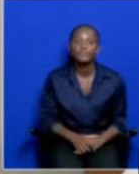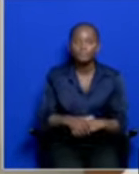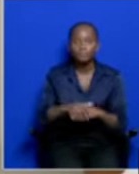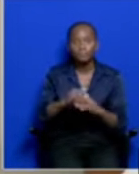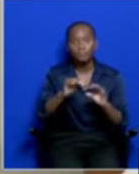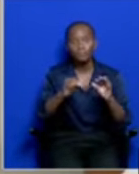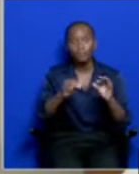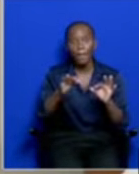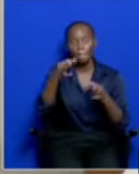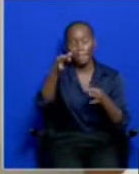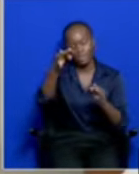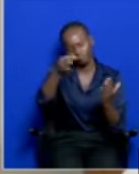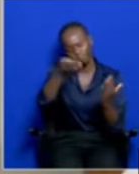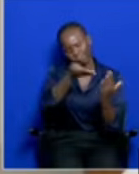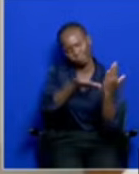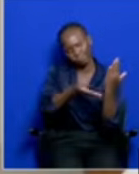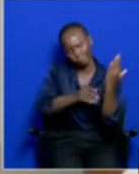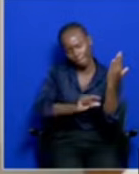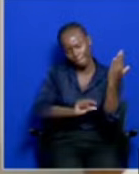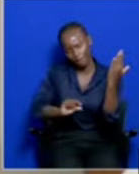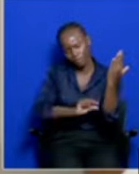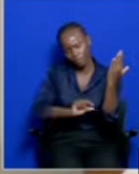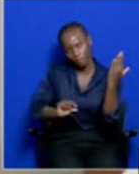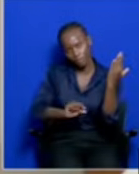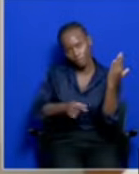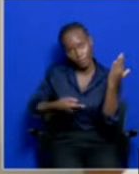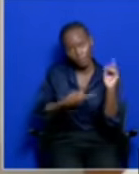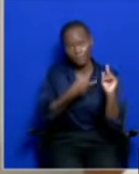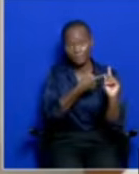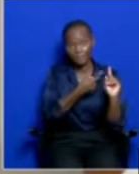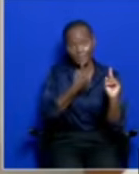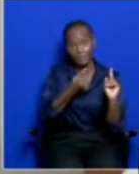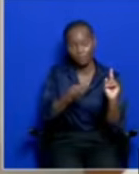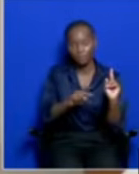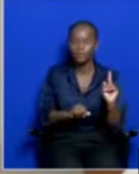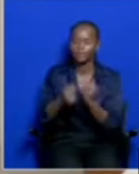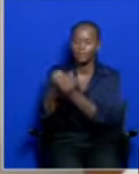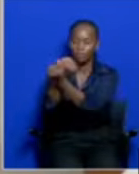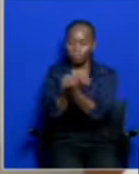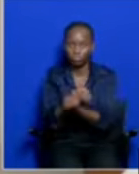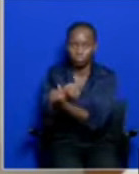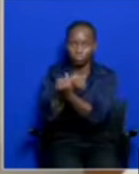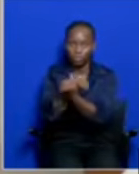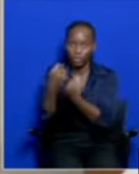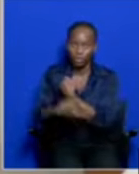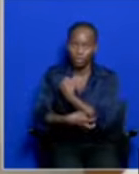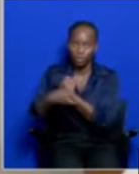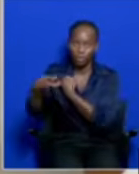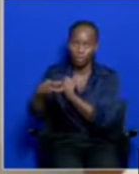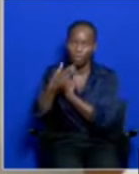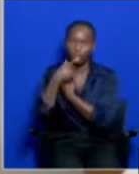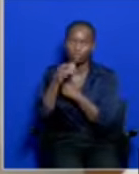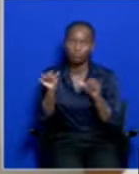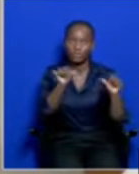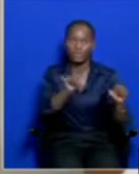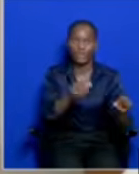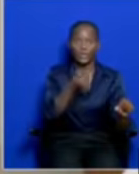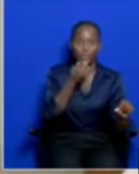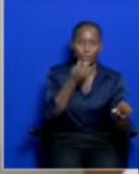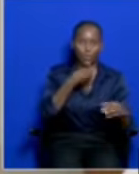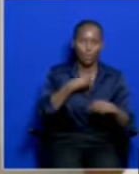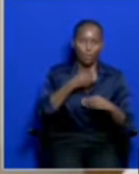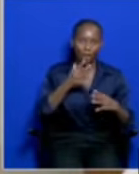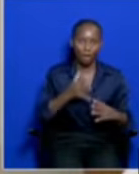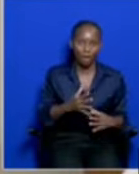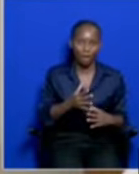the following, and I quote, "The stolen load with Kinshasa case was returned to the owner on a SAP